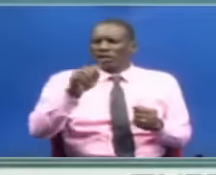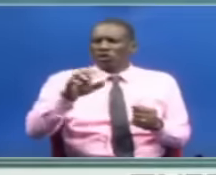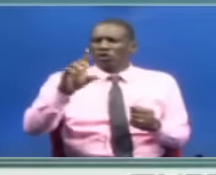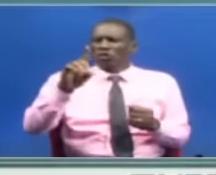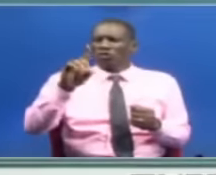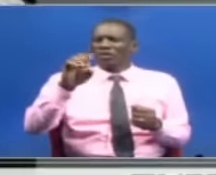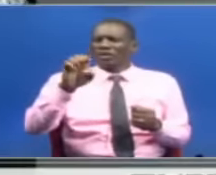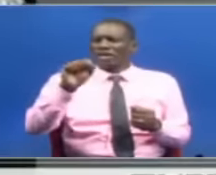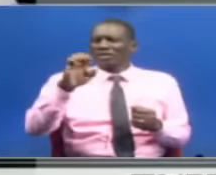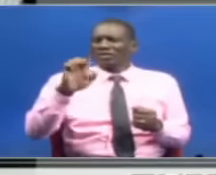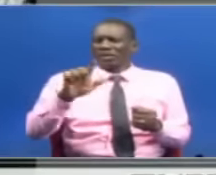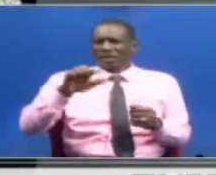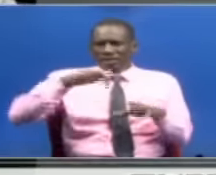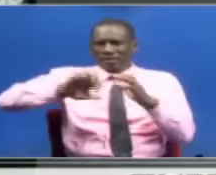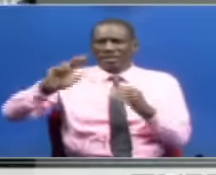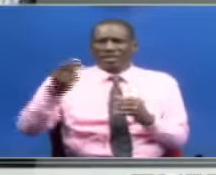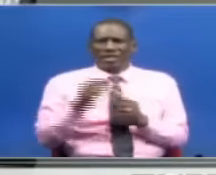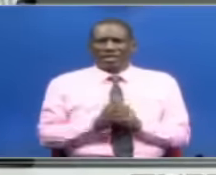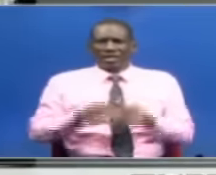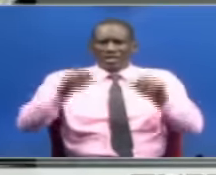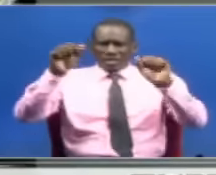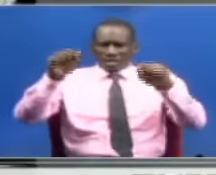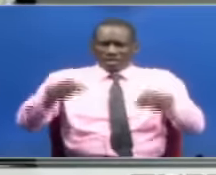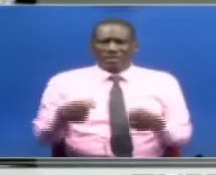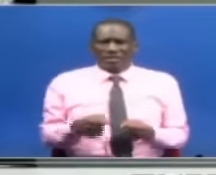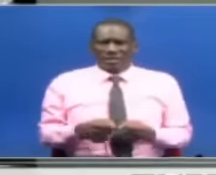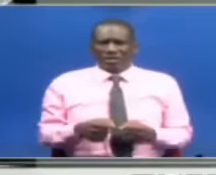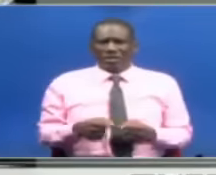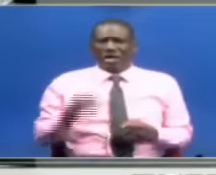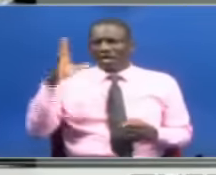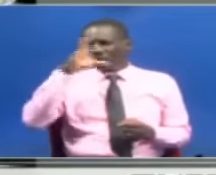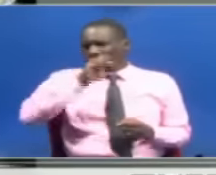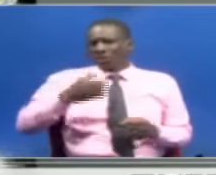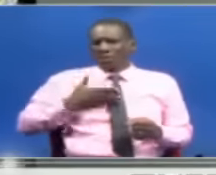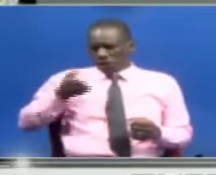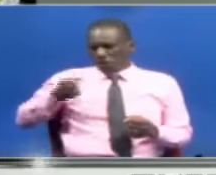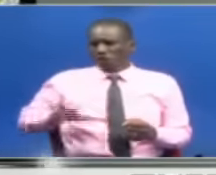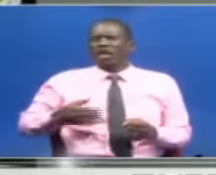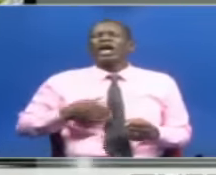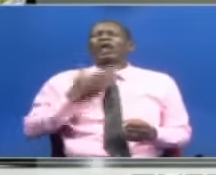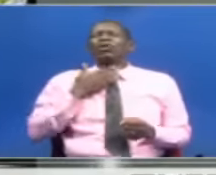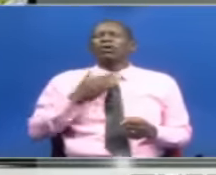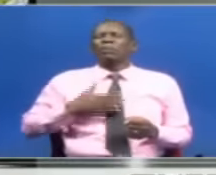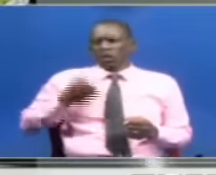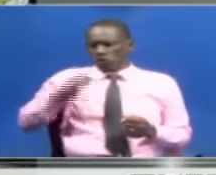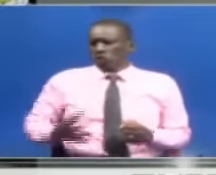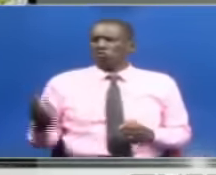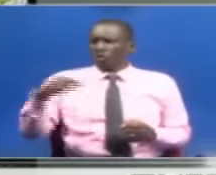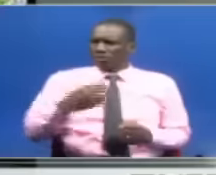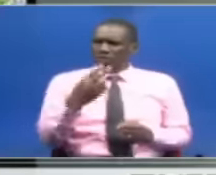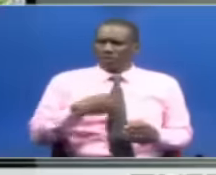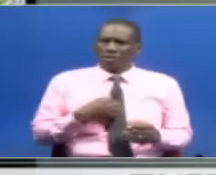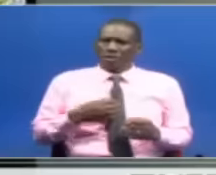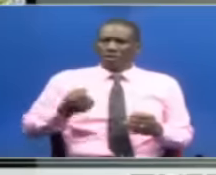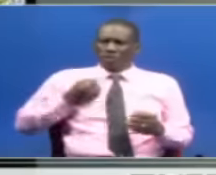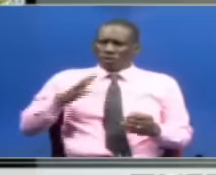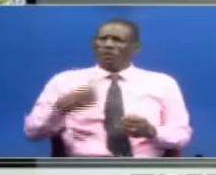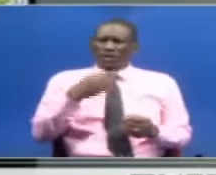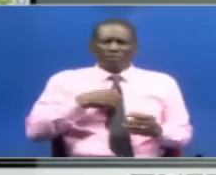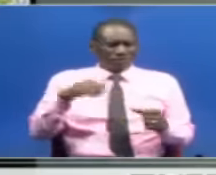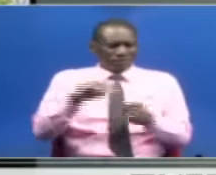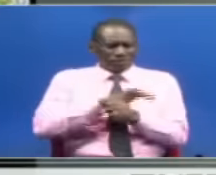into Kenya. Yes, I miss my daughter. I want her to come and see me, but she tells me she has been busy.